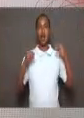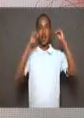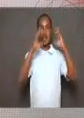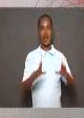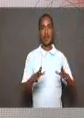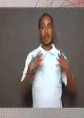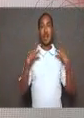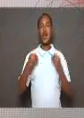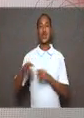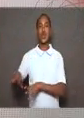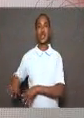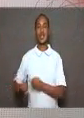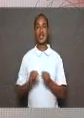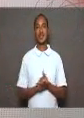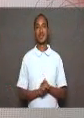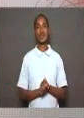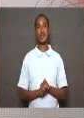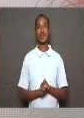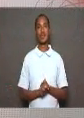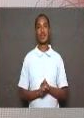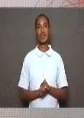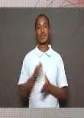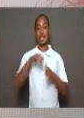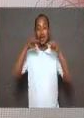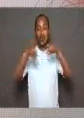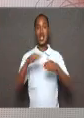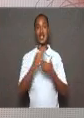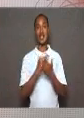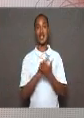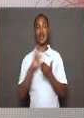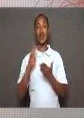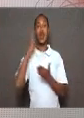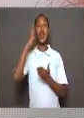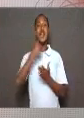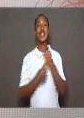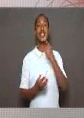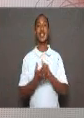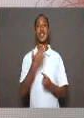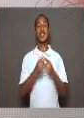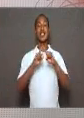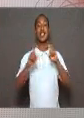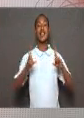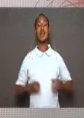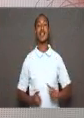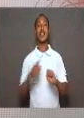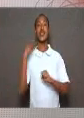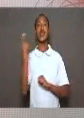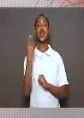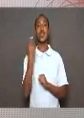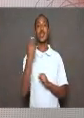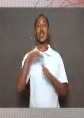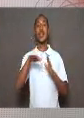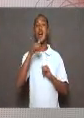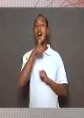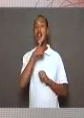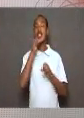Hello, teacher. Hello, students. In today's lesson, we will discuss the different methods used